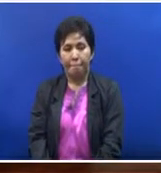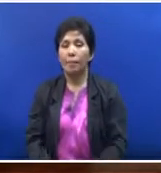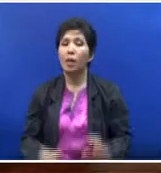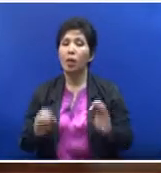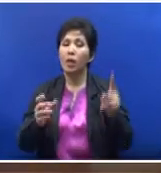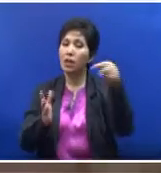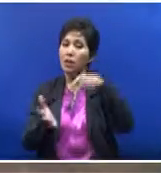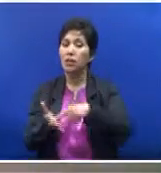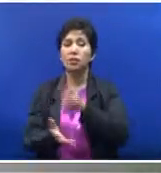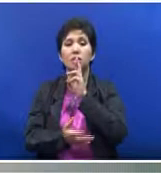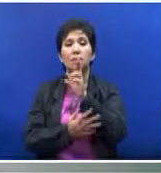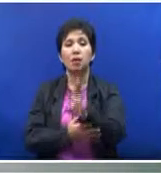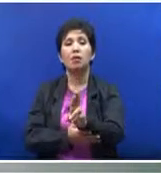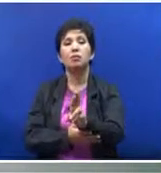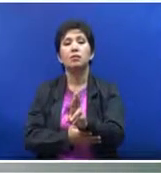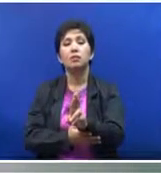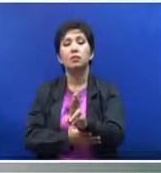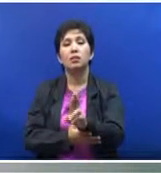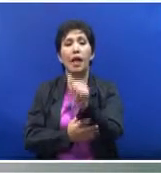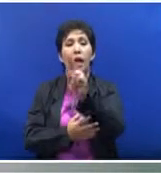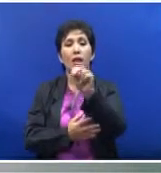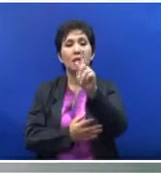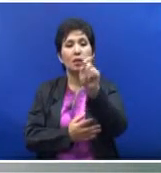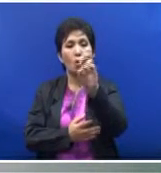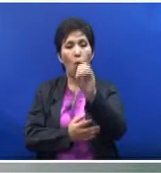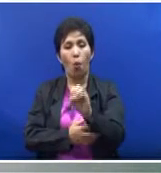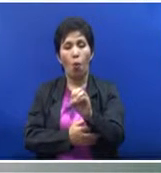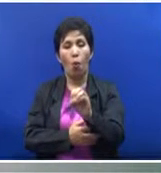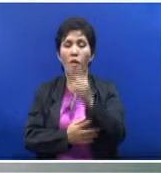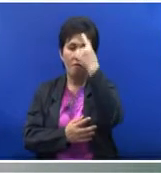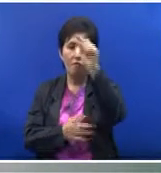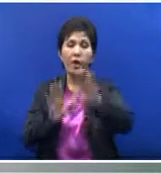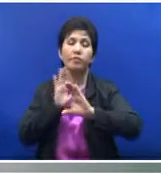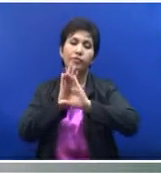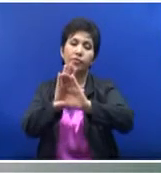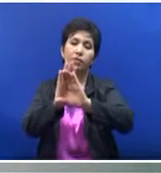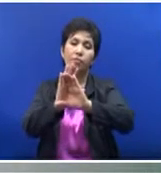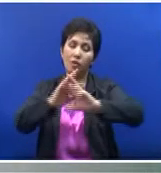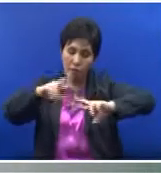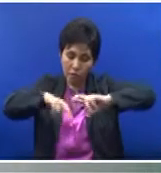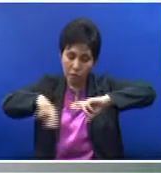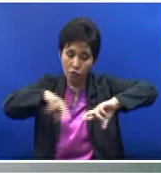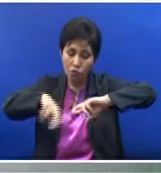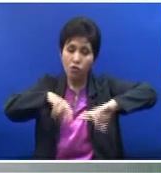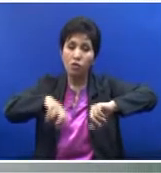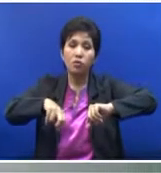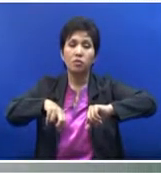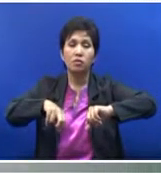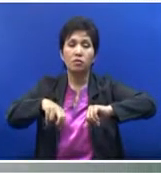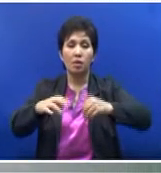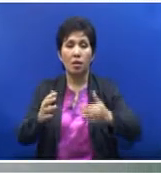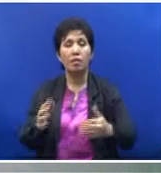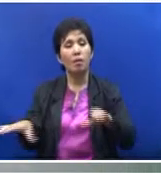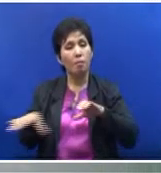Okay, so these are the sample of anthropological studies. For example, the research that been done by Margaret